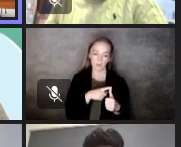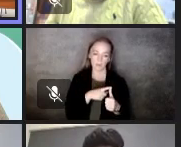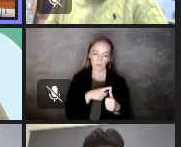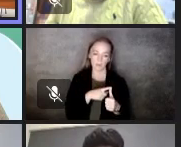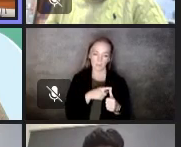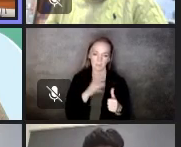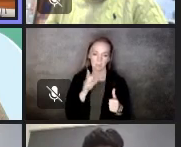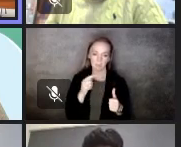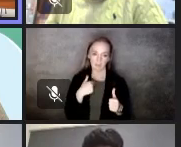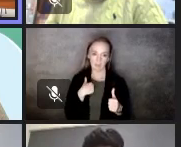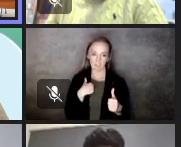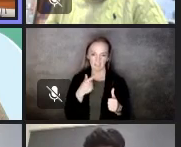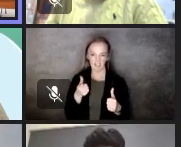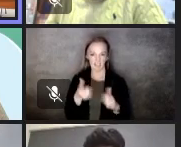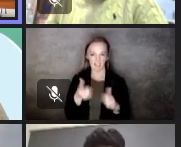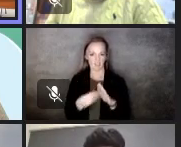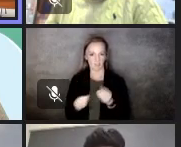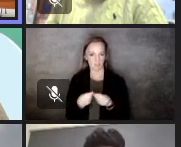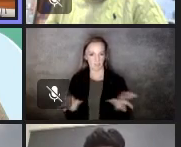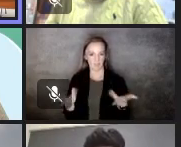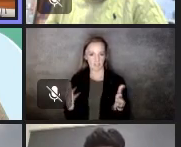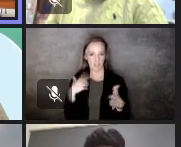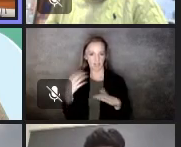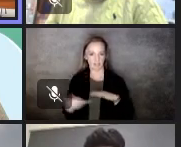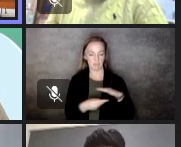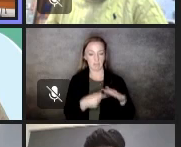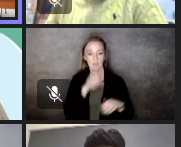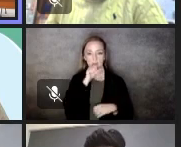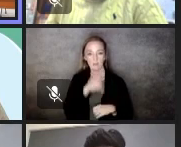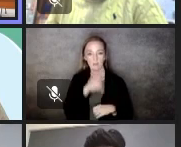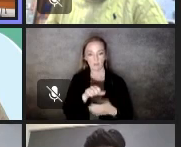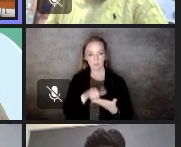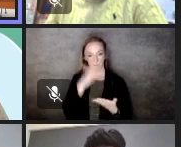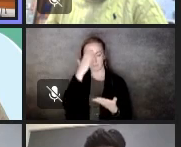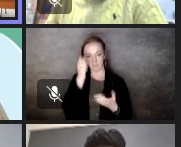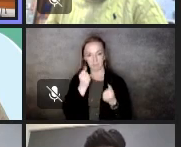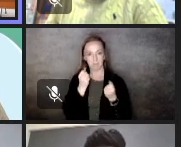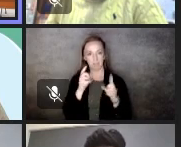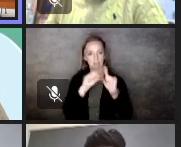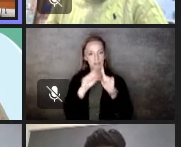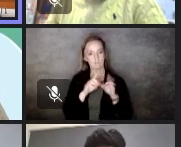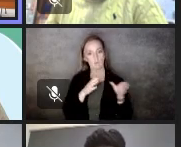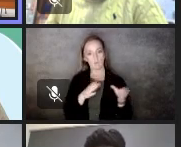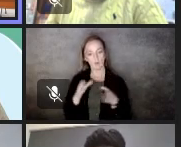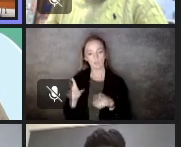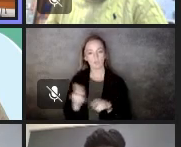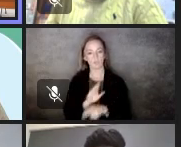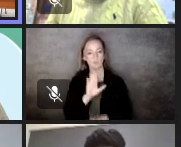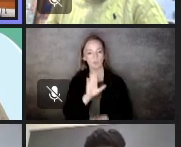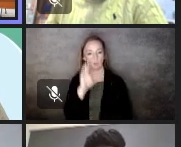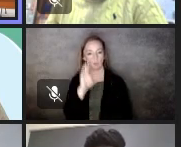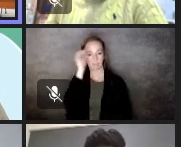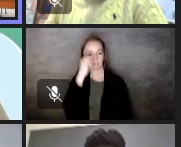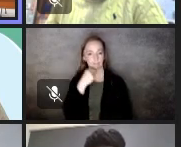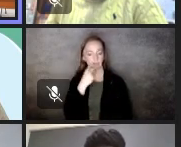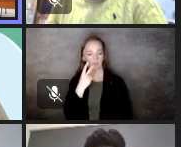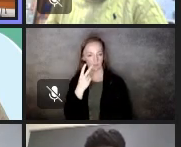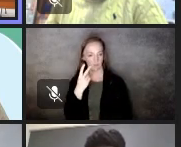copies. So I love it just because there was a lot of different ways to use your voice for